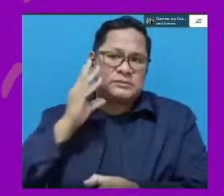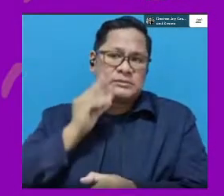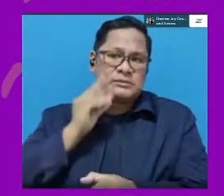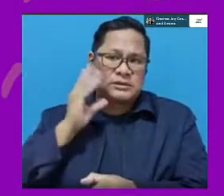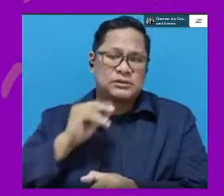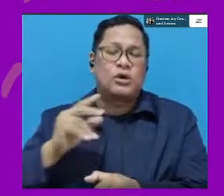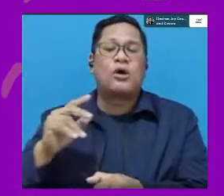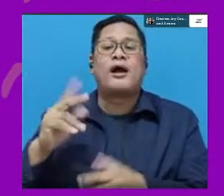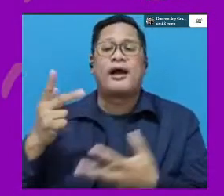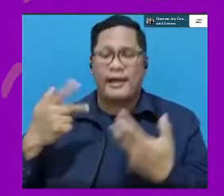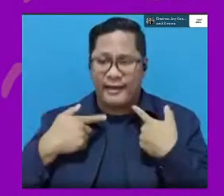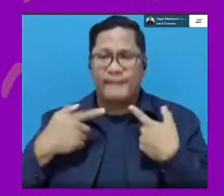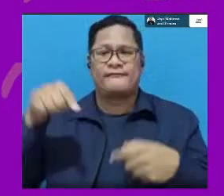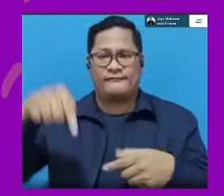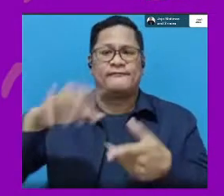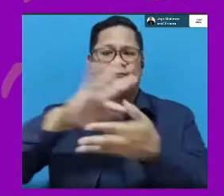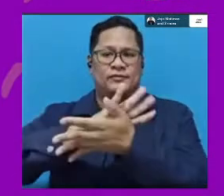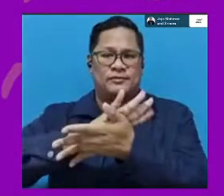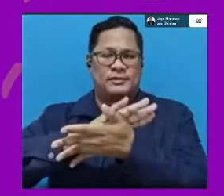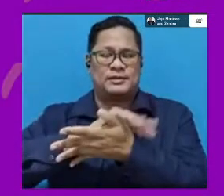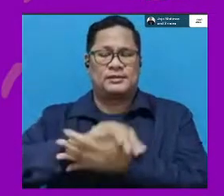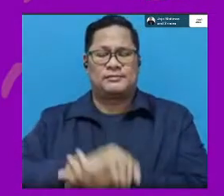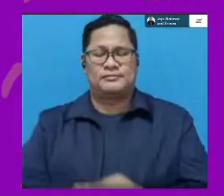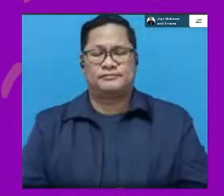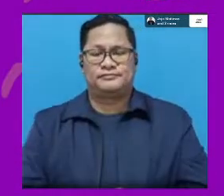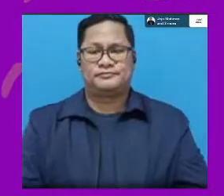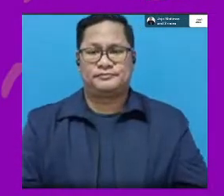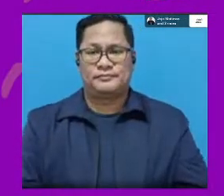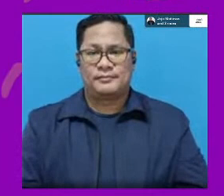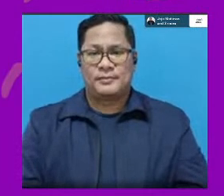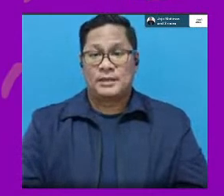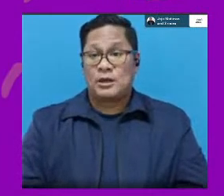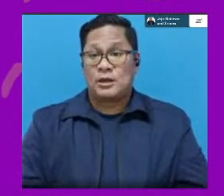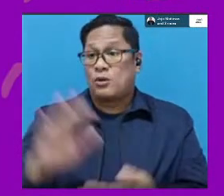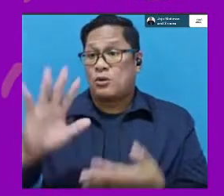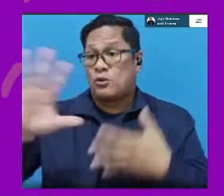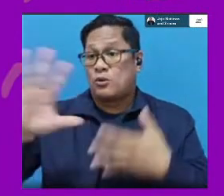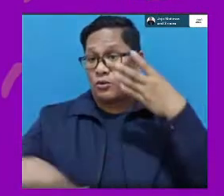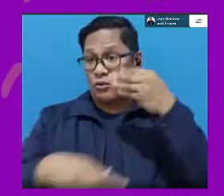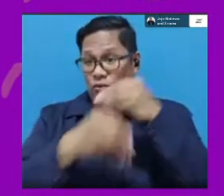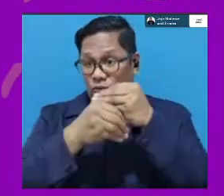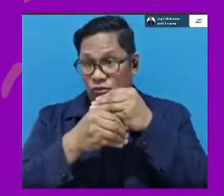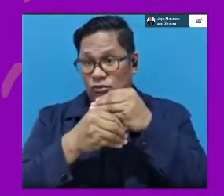confirmed cases of COVID-19. So all in all, we have